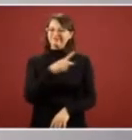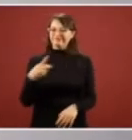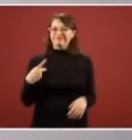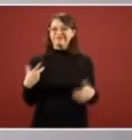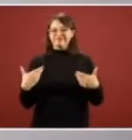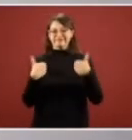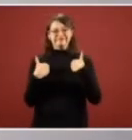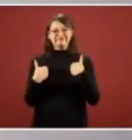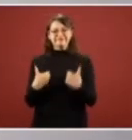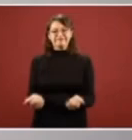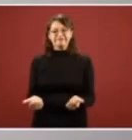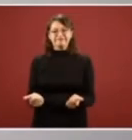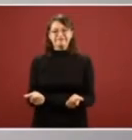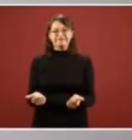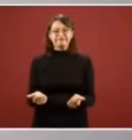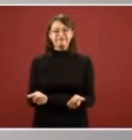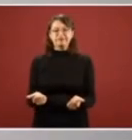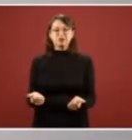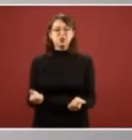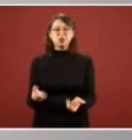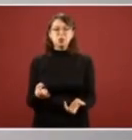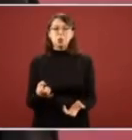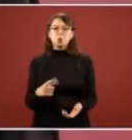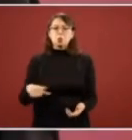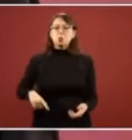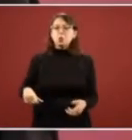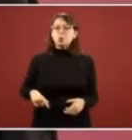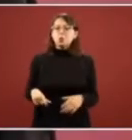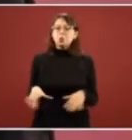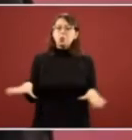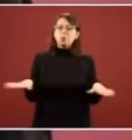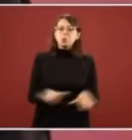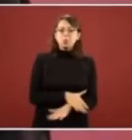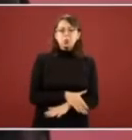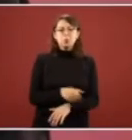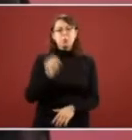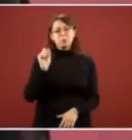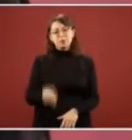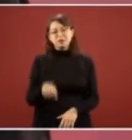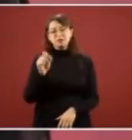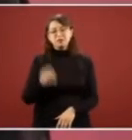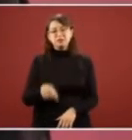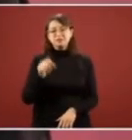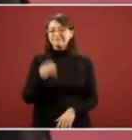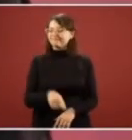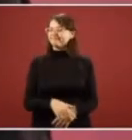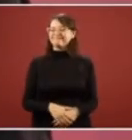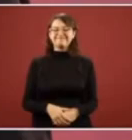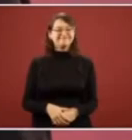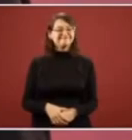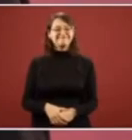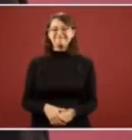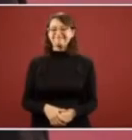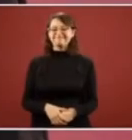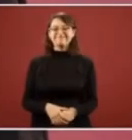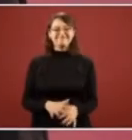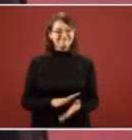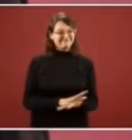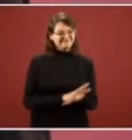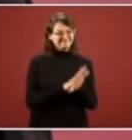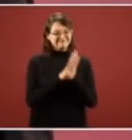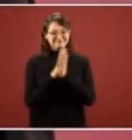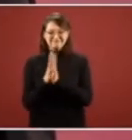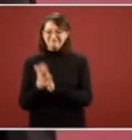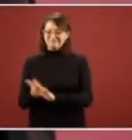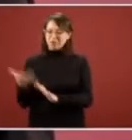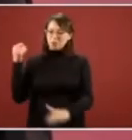No es eso. No fue un simple cambio de gobierno. It was not a simple change in government. Sino, but instead, una transformación.